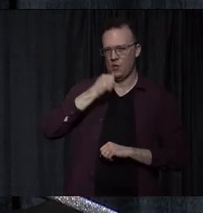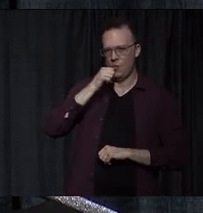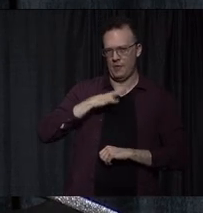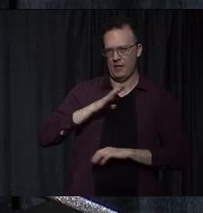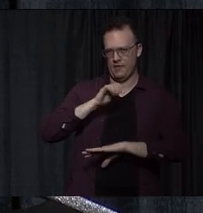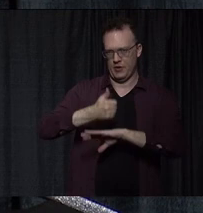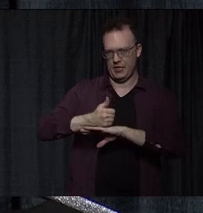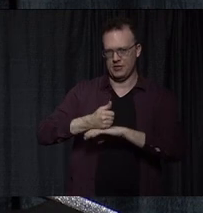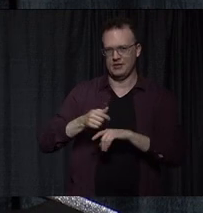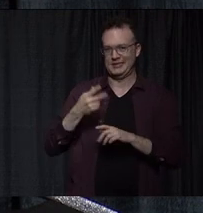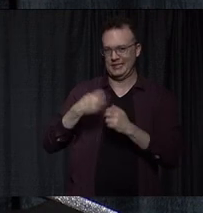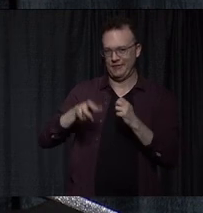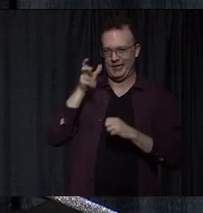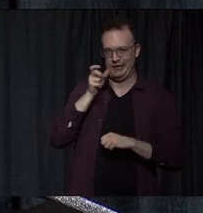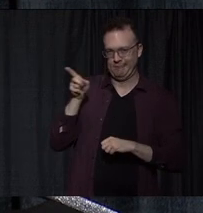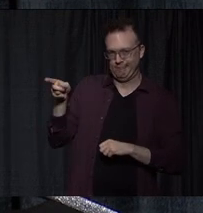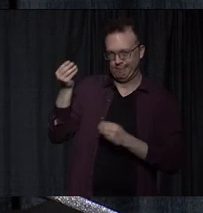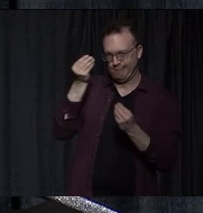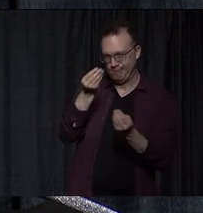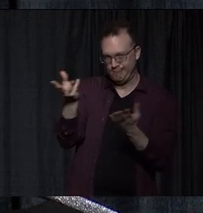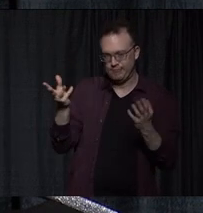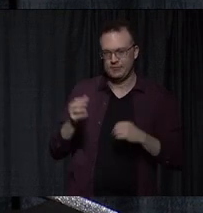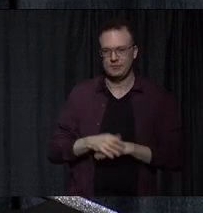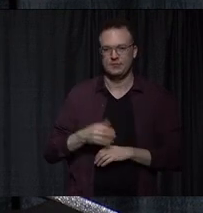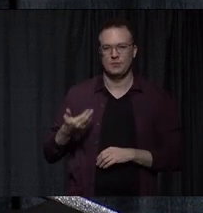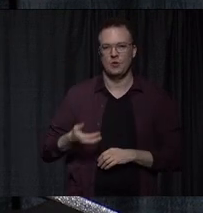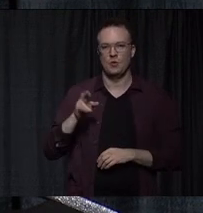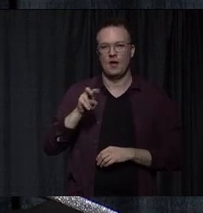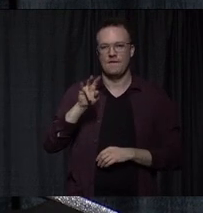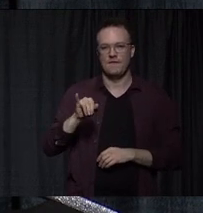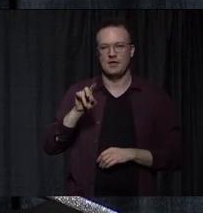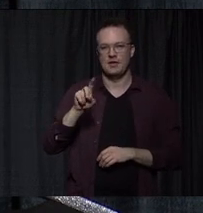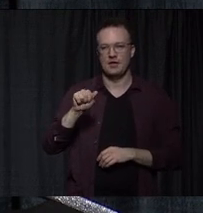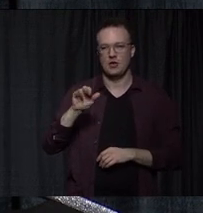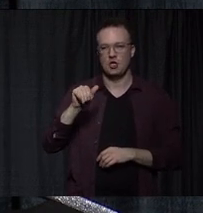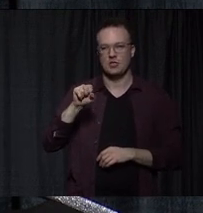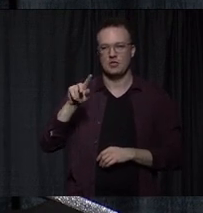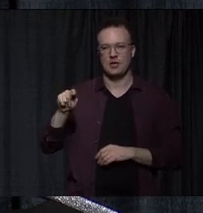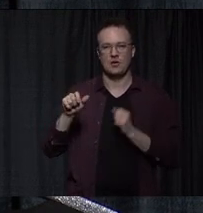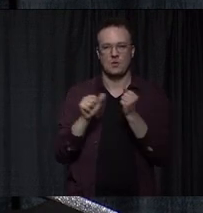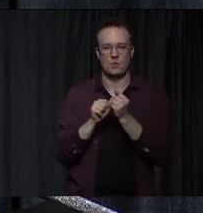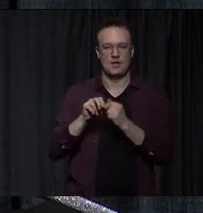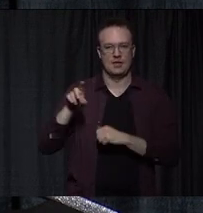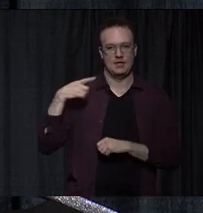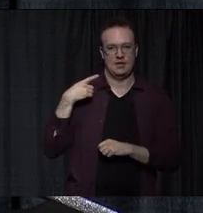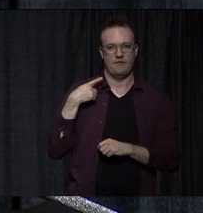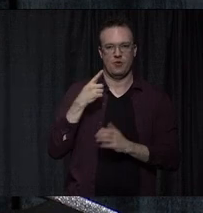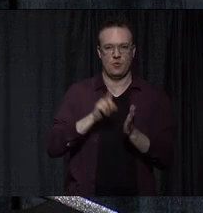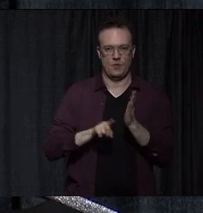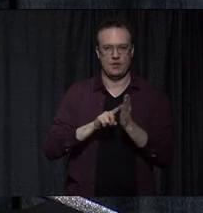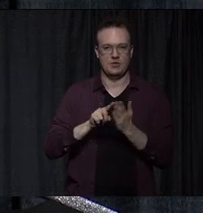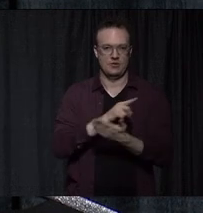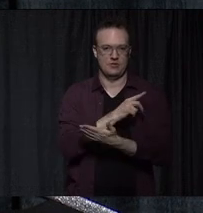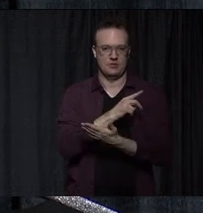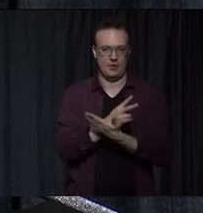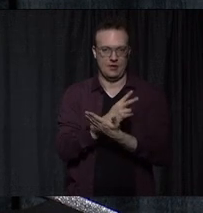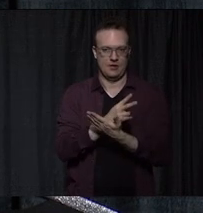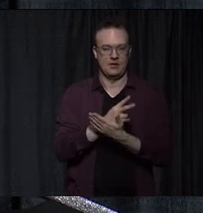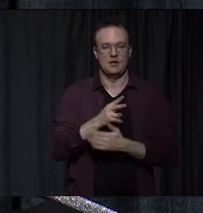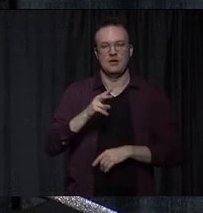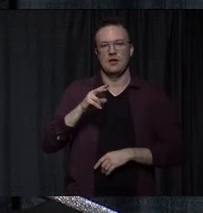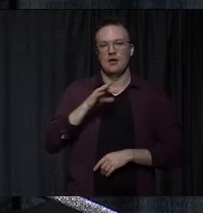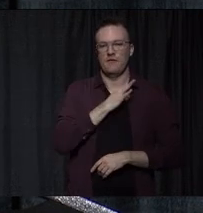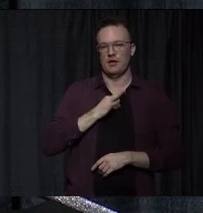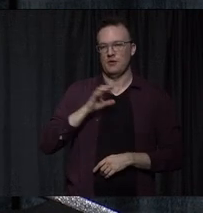York alumna, Paulette Senior. My name is Ravi DaCosta, and I'm the Associate Dean for Research and Graduate in the Faculty of Liberal Arts and